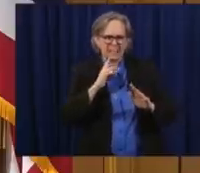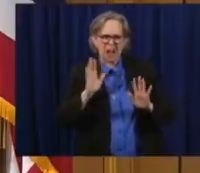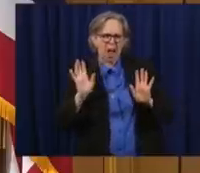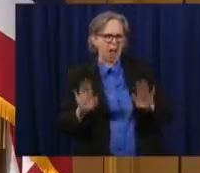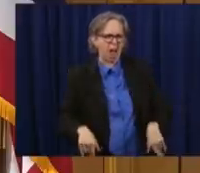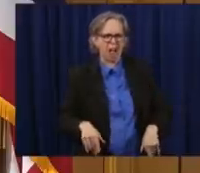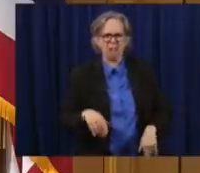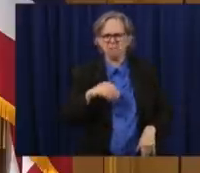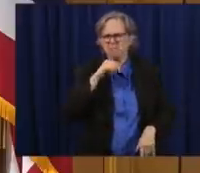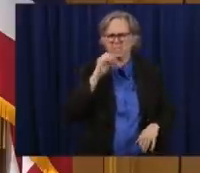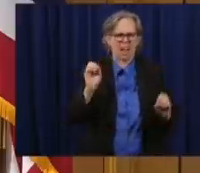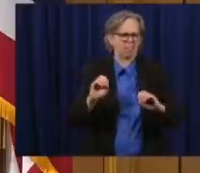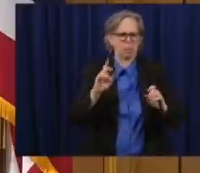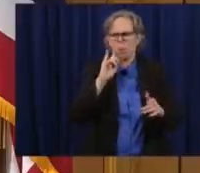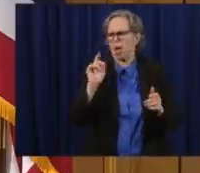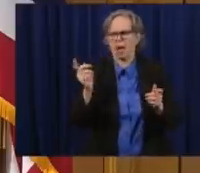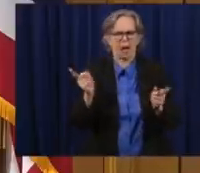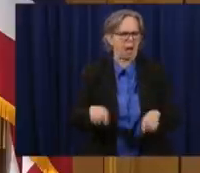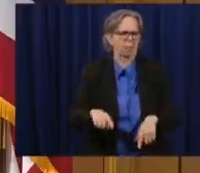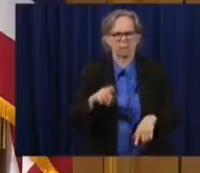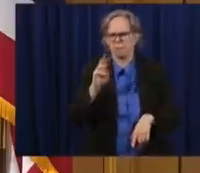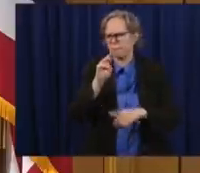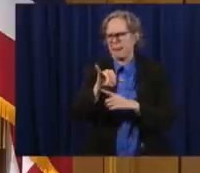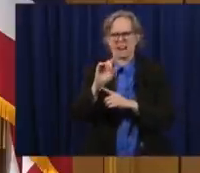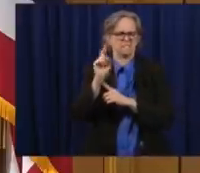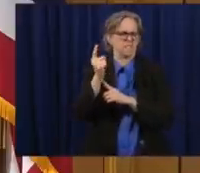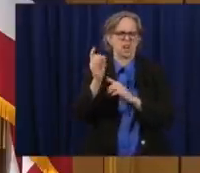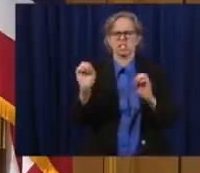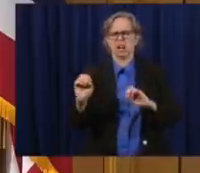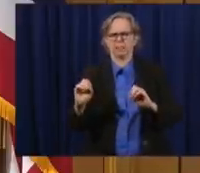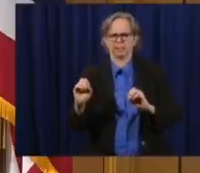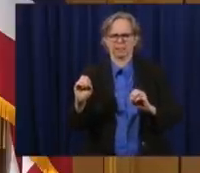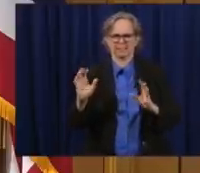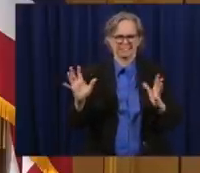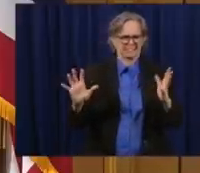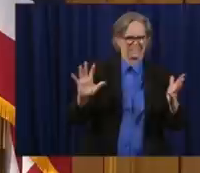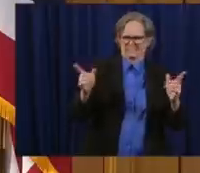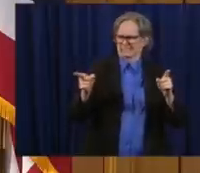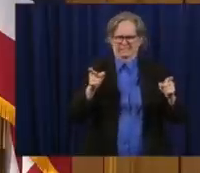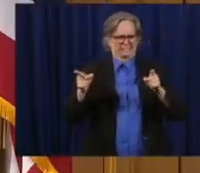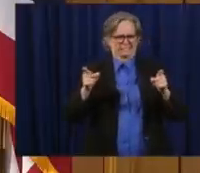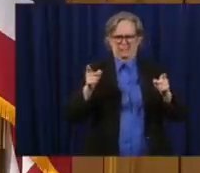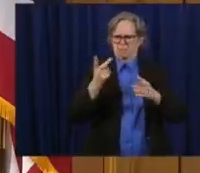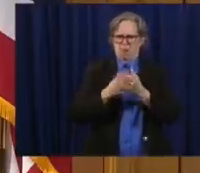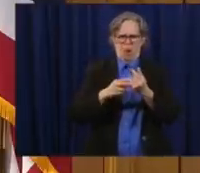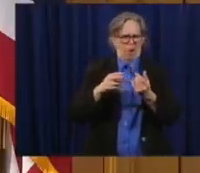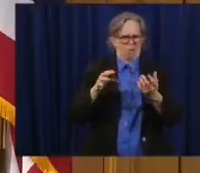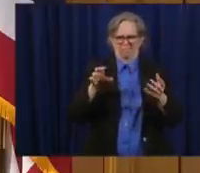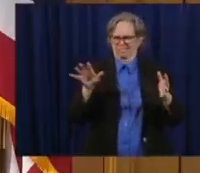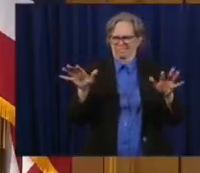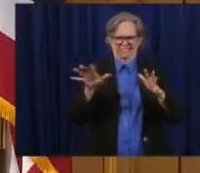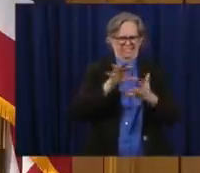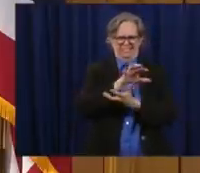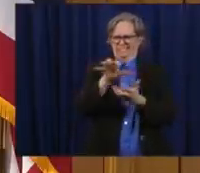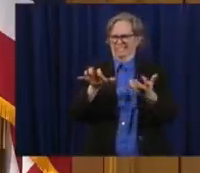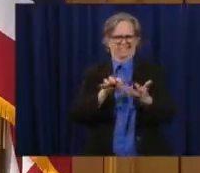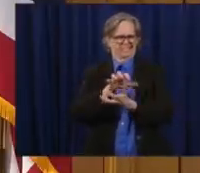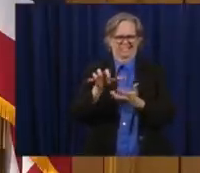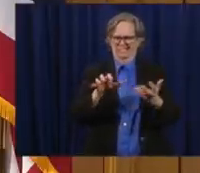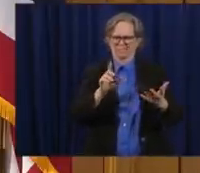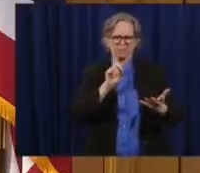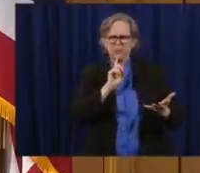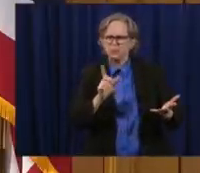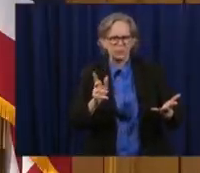well, a little bit in between, I guess. So let me kind of maybe try